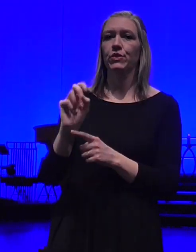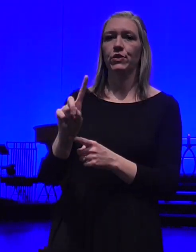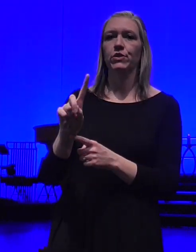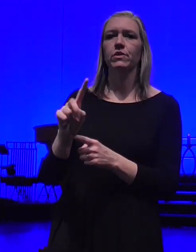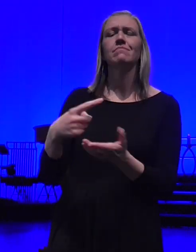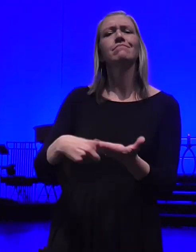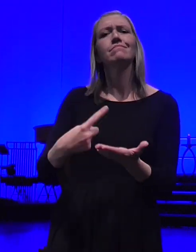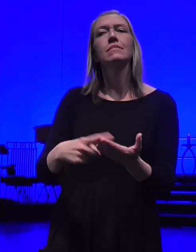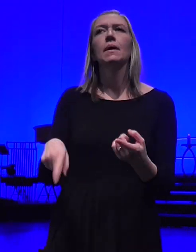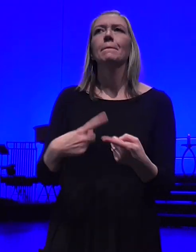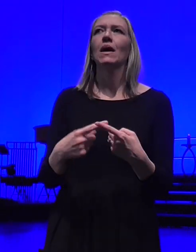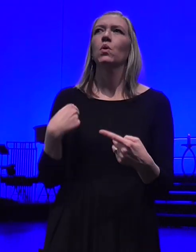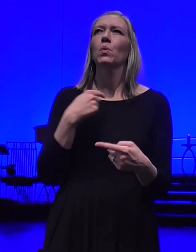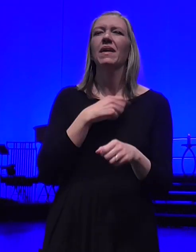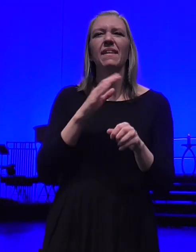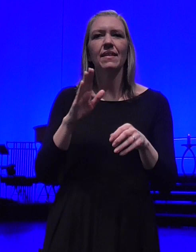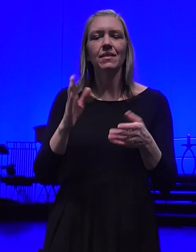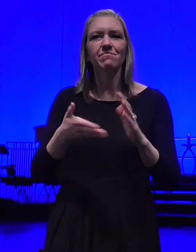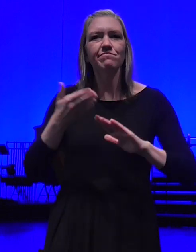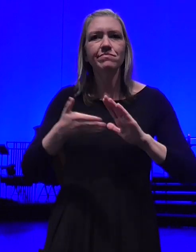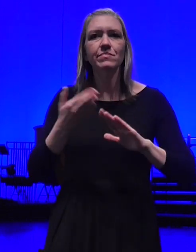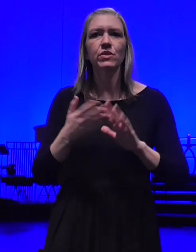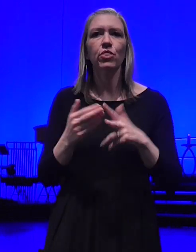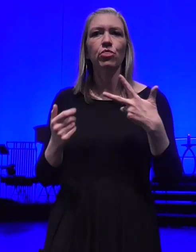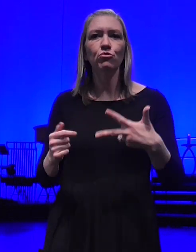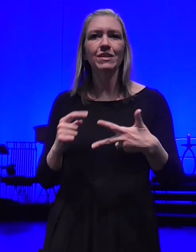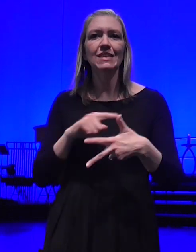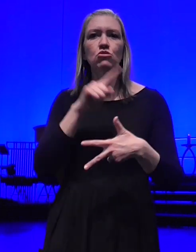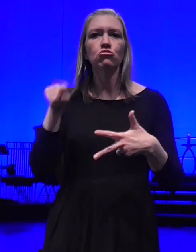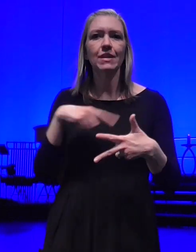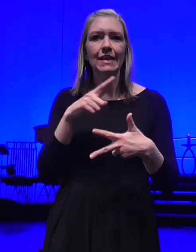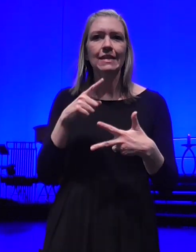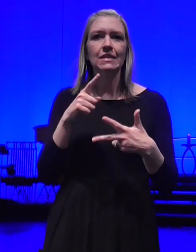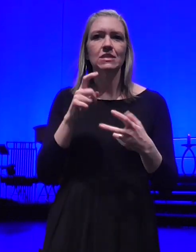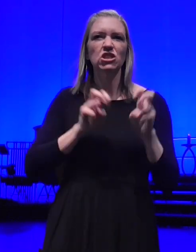3-ring circus, and we're going to talk about the first ring, which is